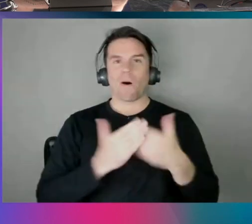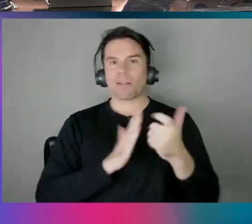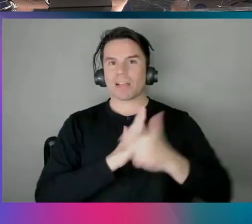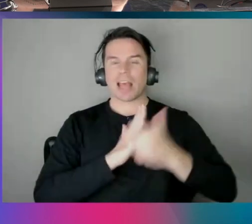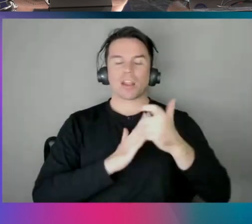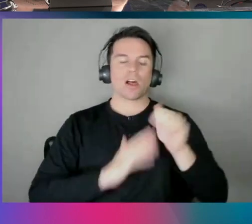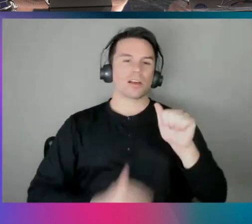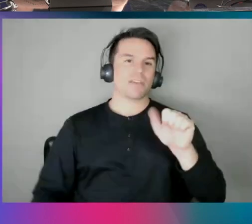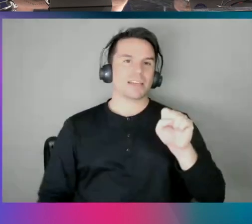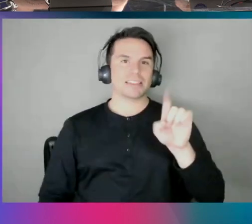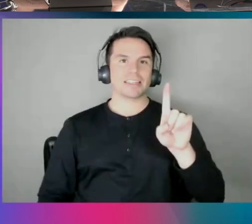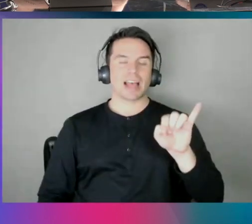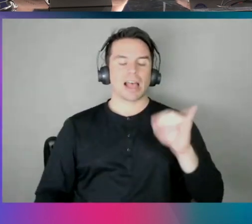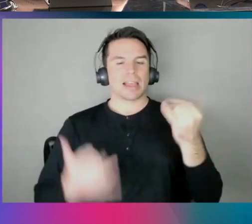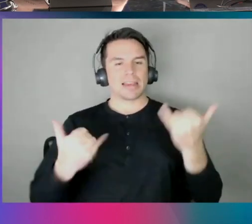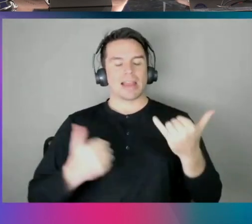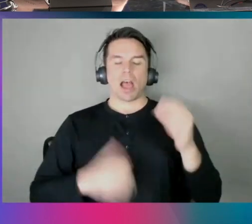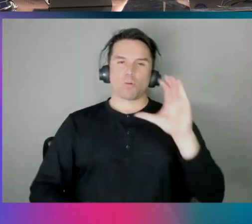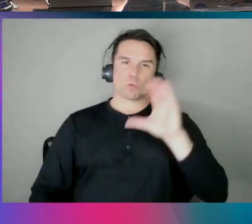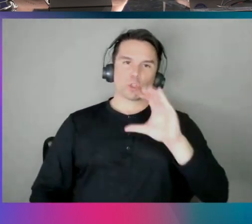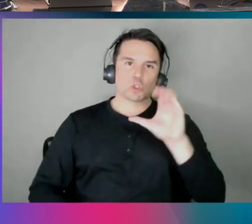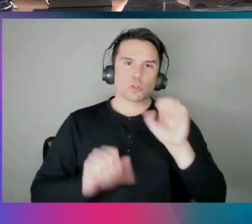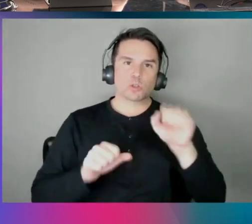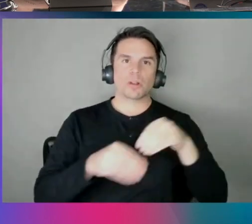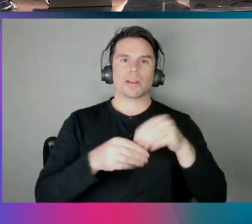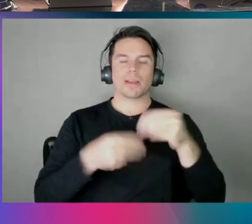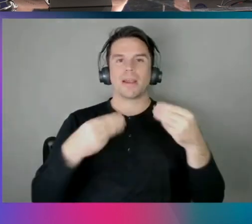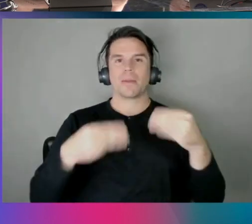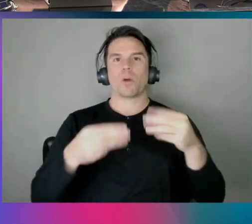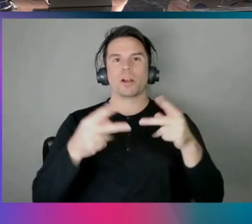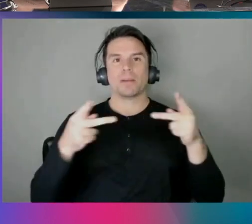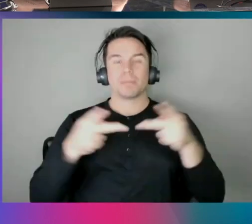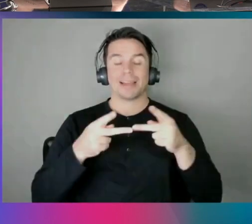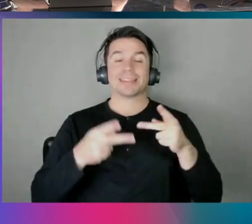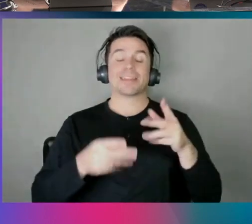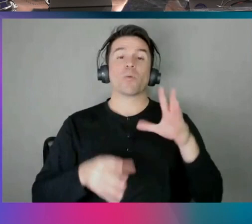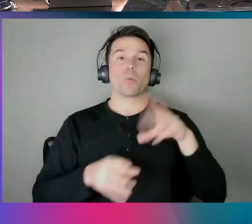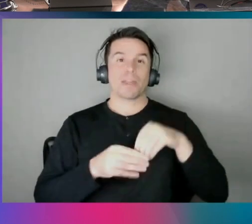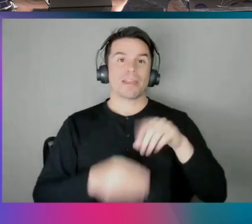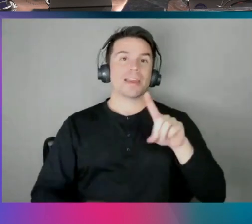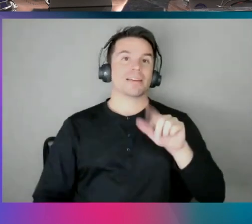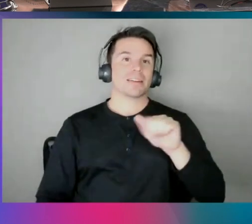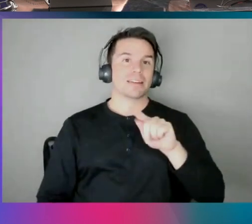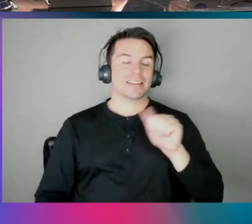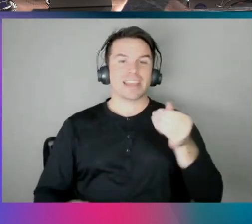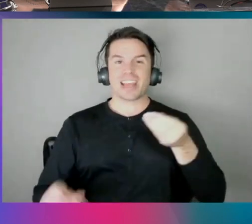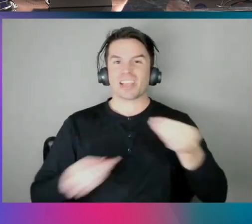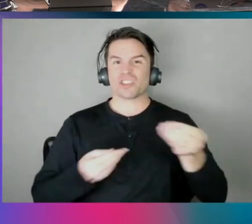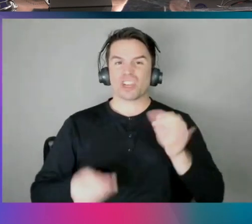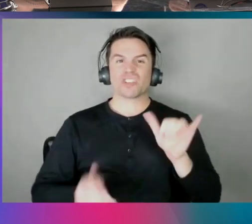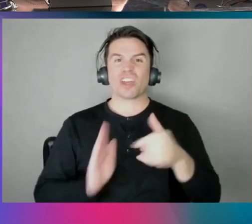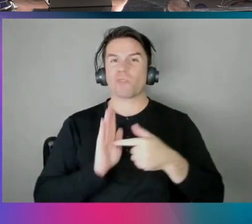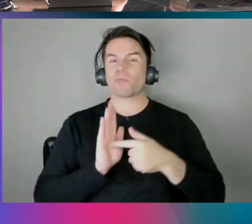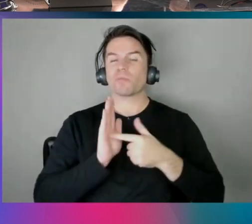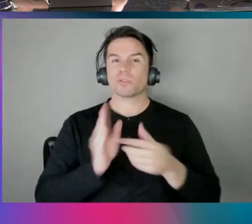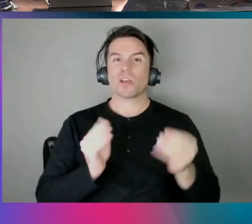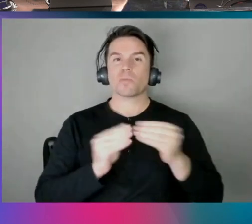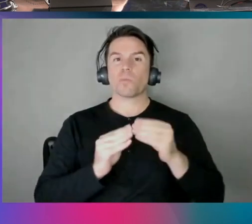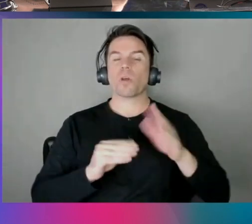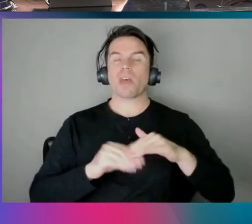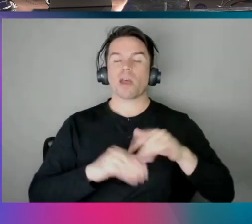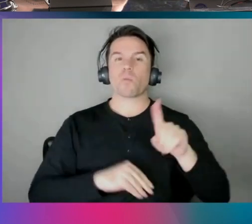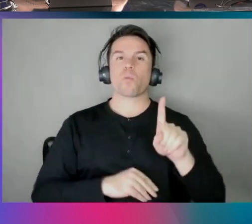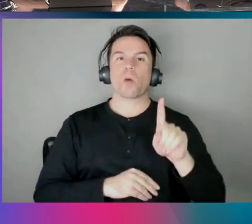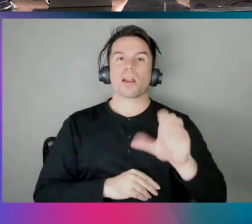now searchable in the marketplace and in Data Exchange. And that represents more than 100 petabytes of valuable data